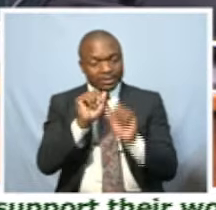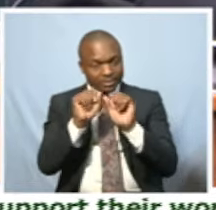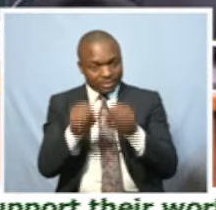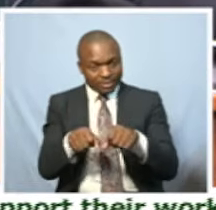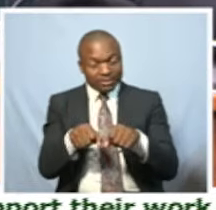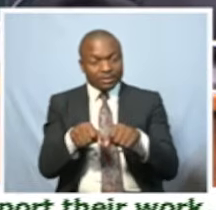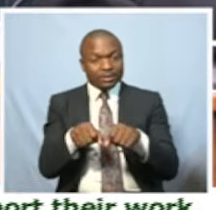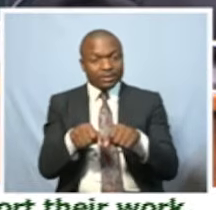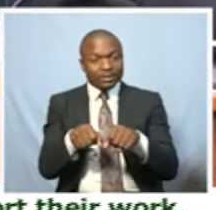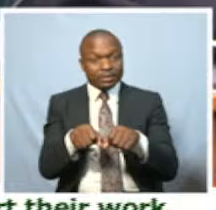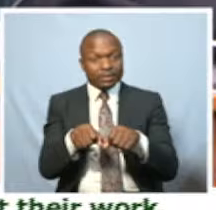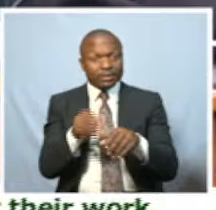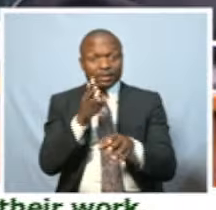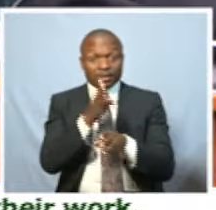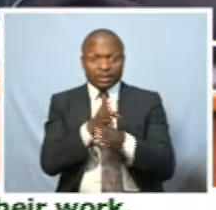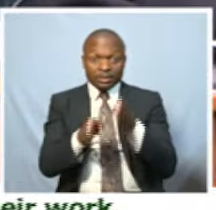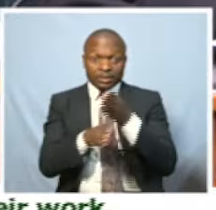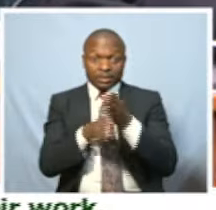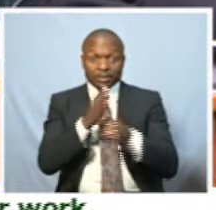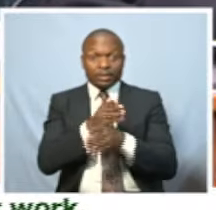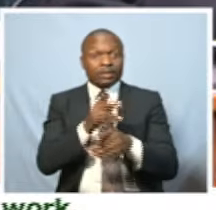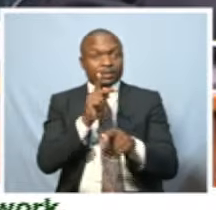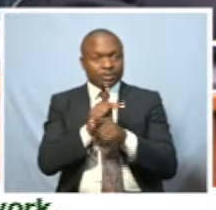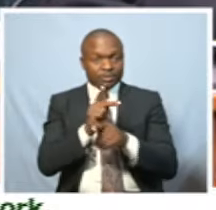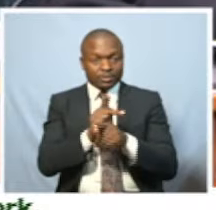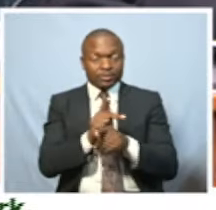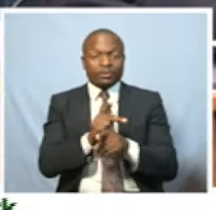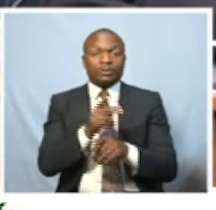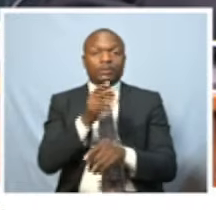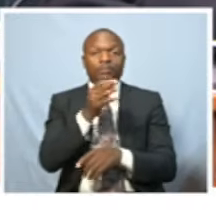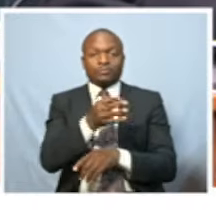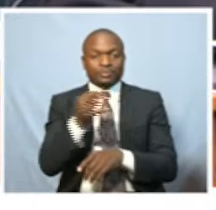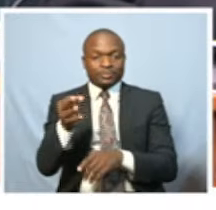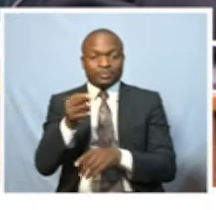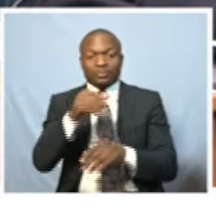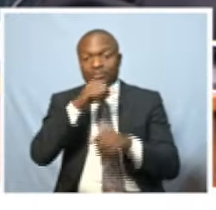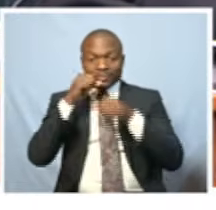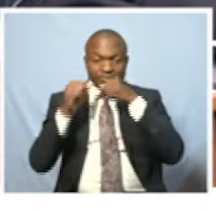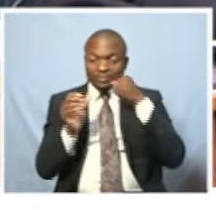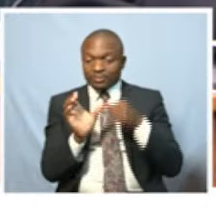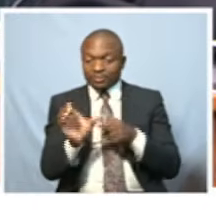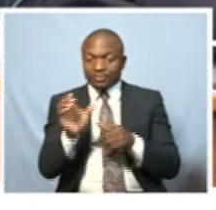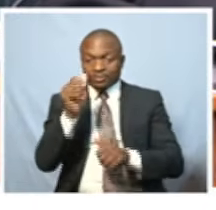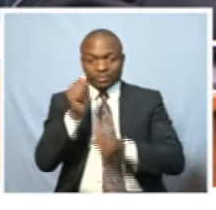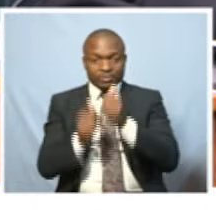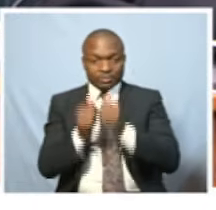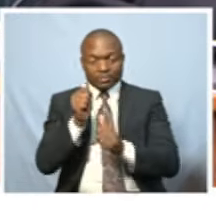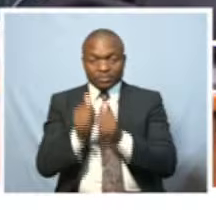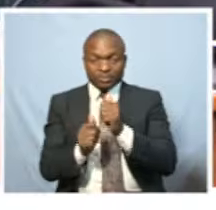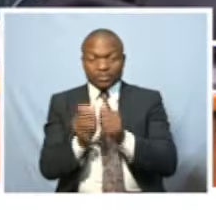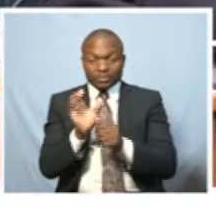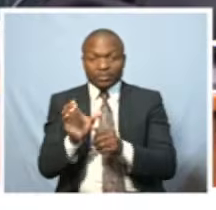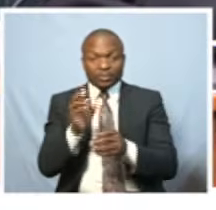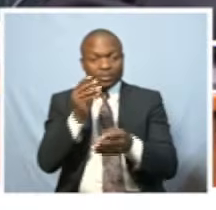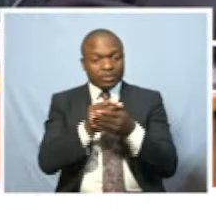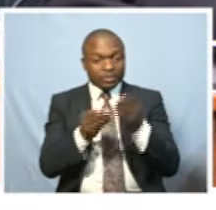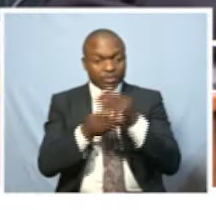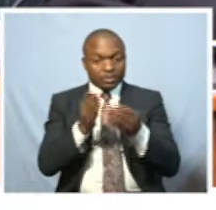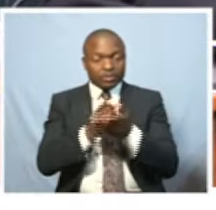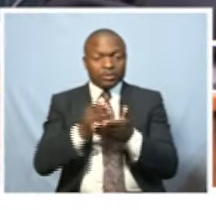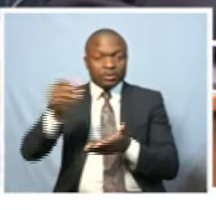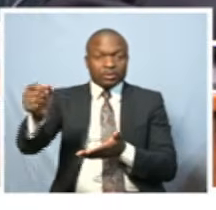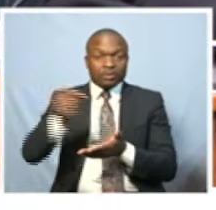we build storage facilities for the agriculture sector, which sector is contributing to employing more than